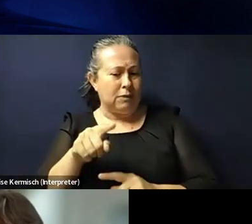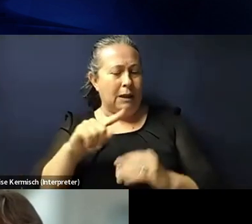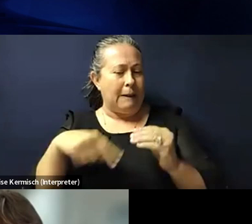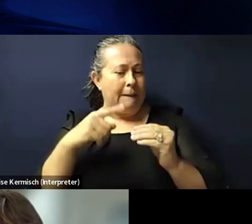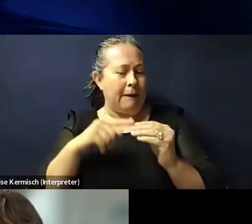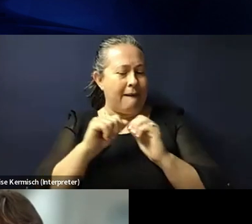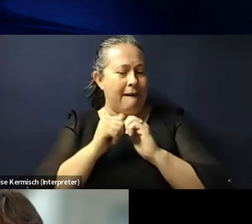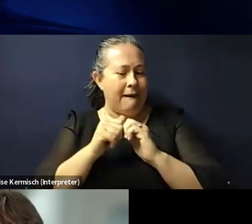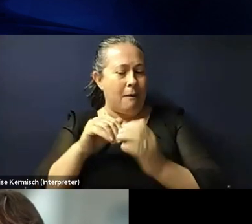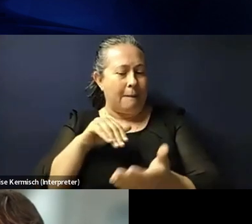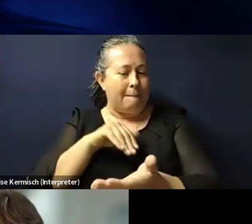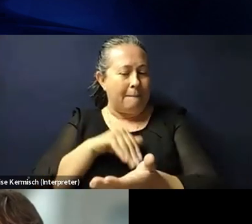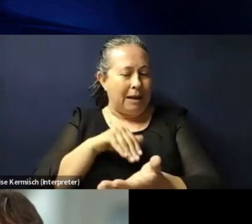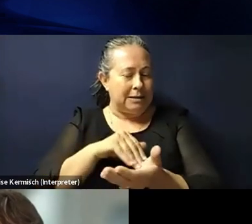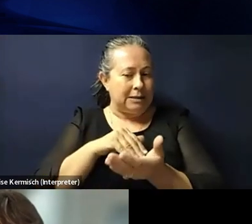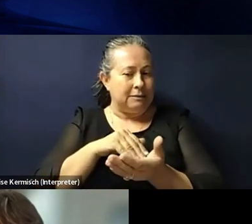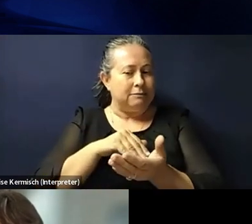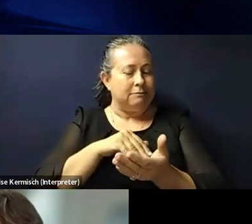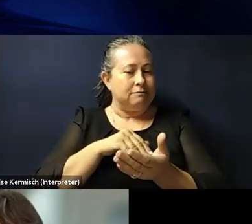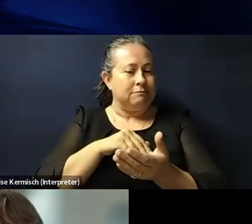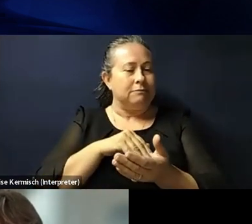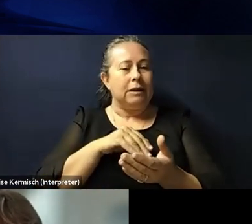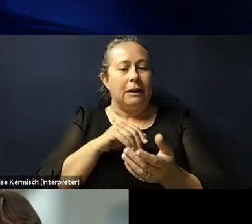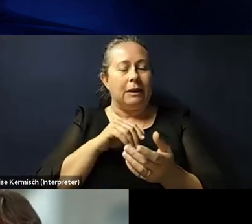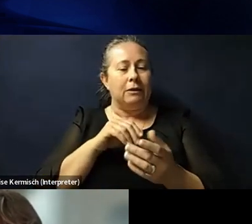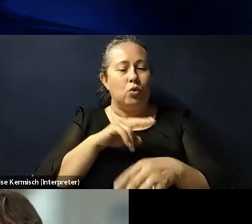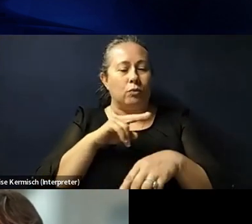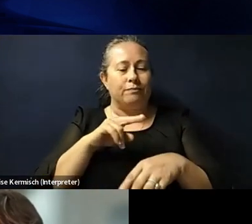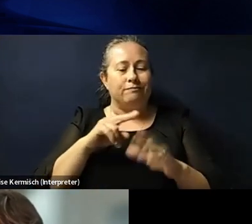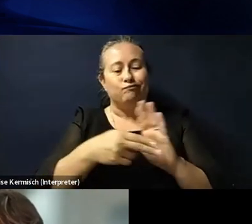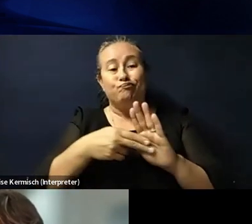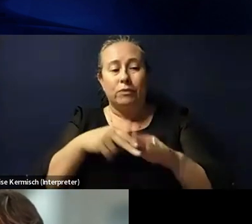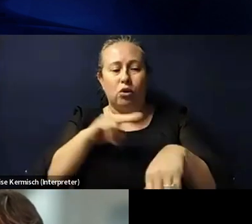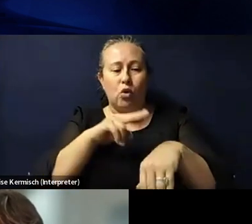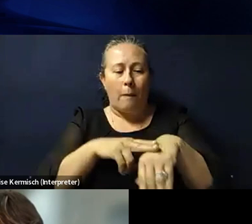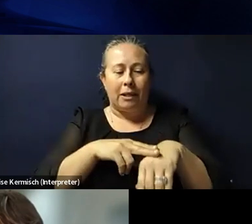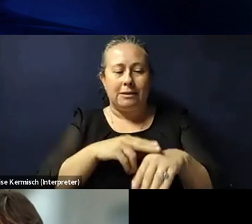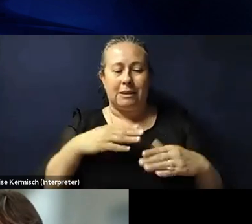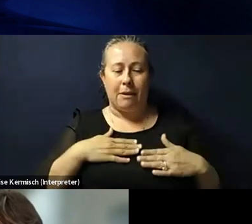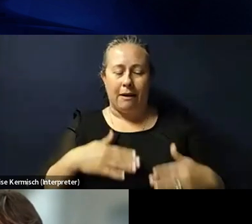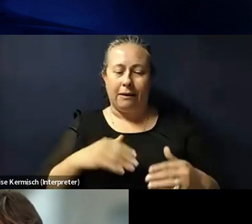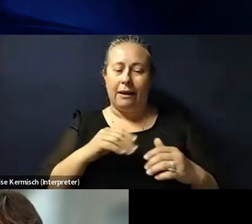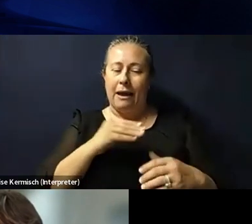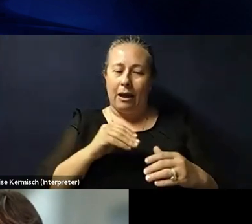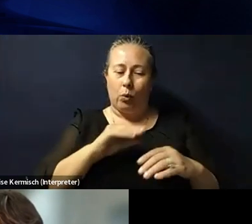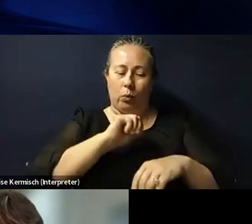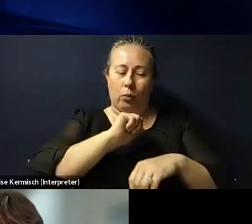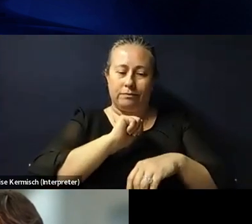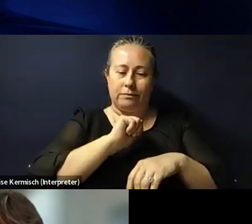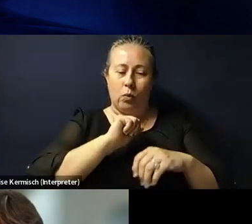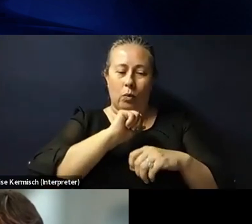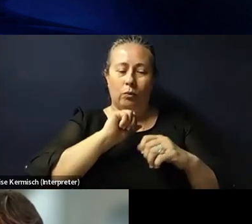how medicine routinely normalizes the body and how we are in these frameworks that are very